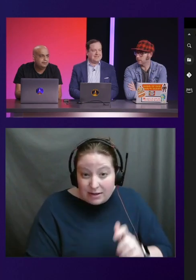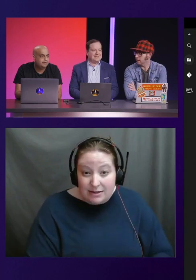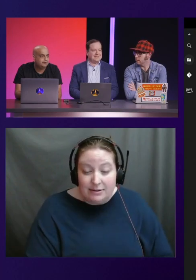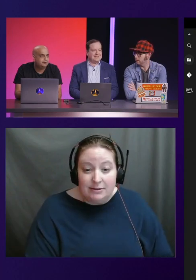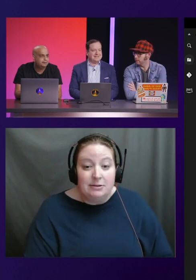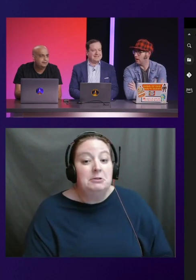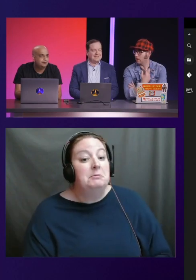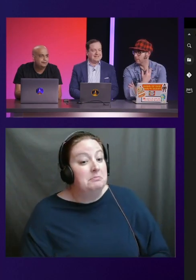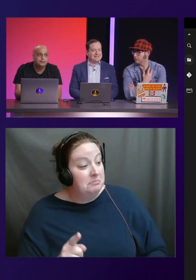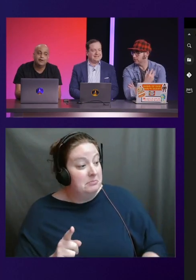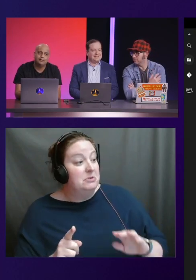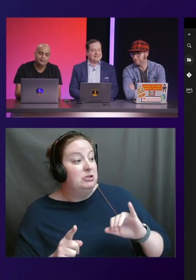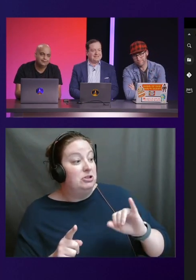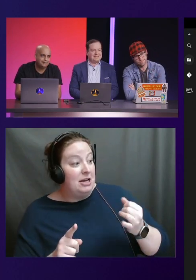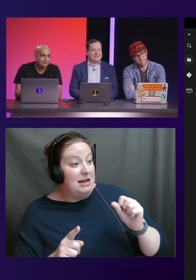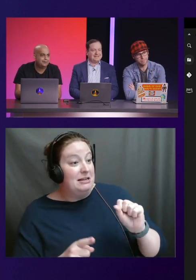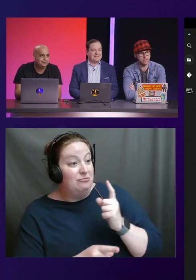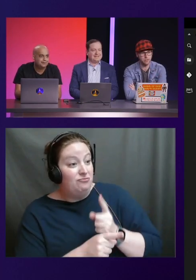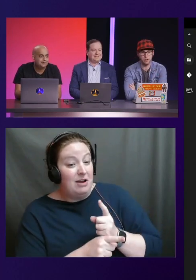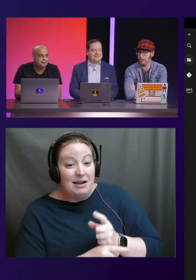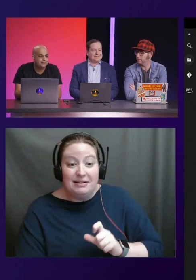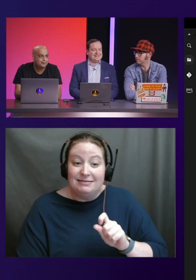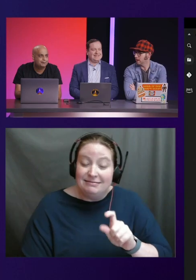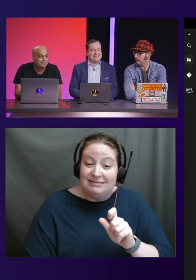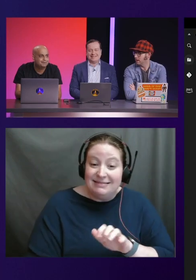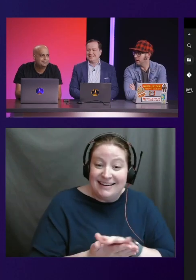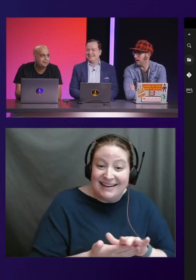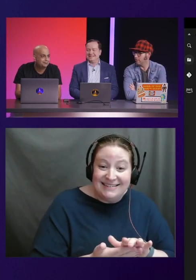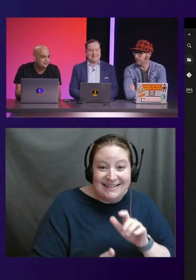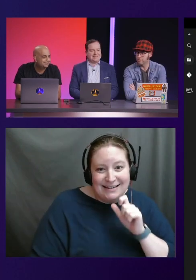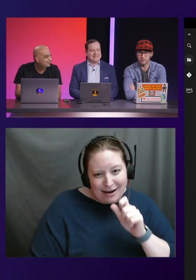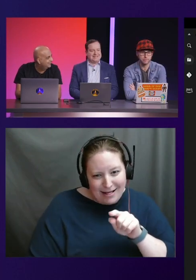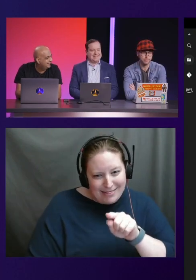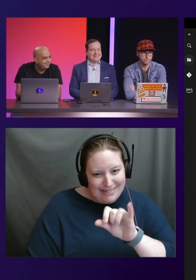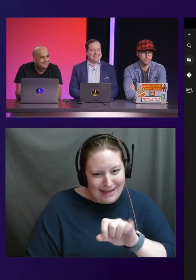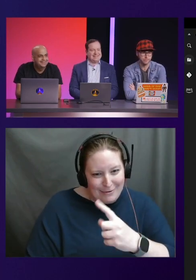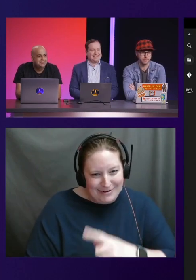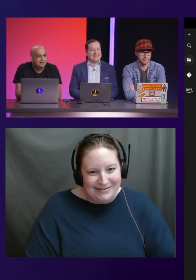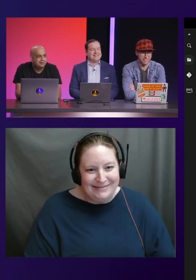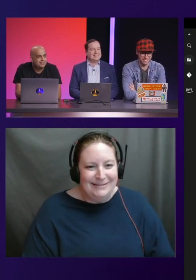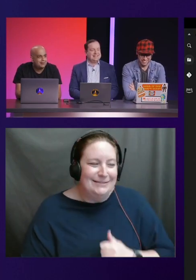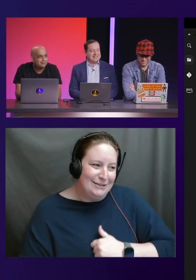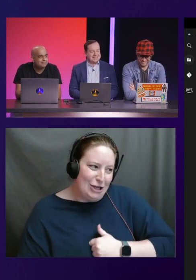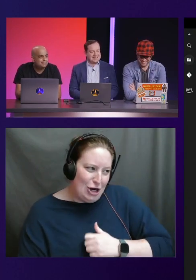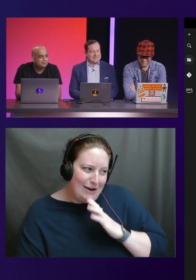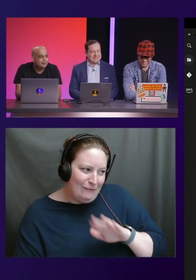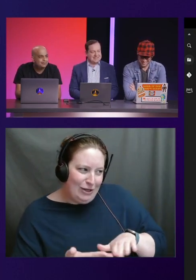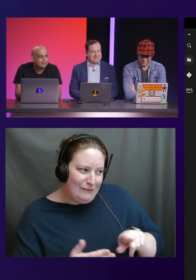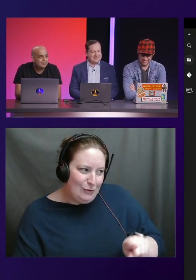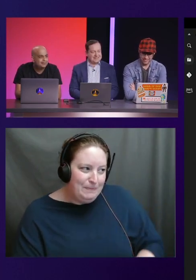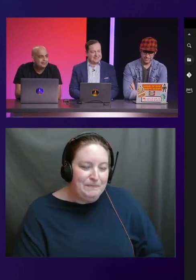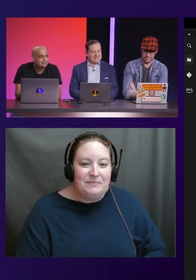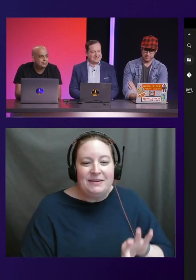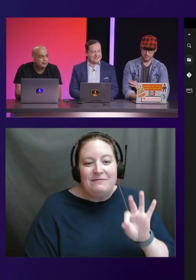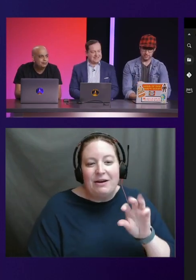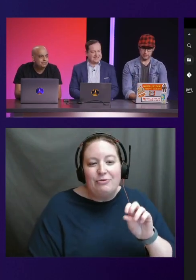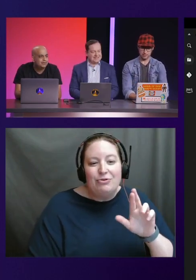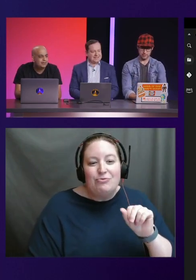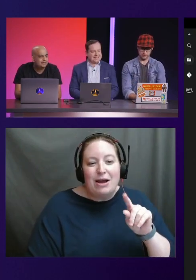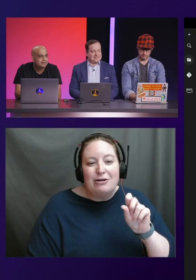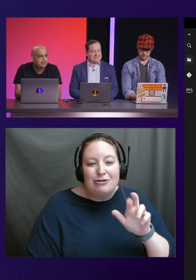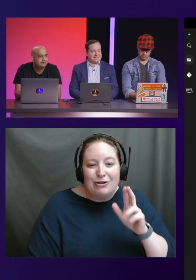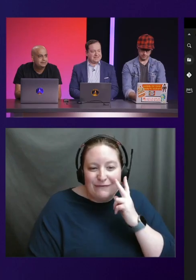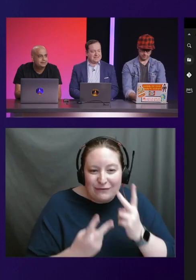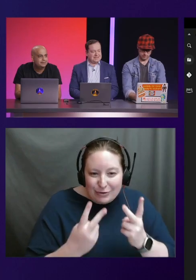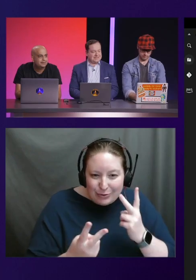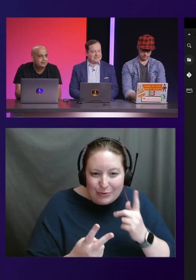nice. Yeah. Okay. Not So our version. Not .NET. sorry. We're going with this. So I forgive you. found the router view. Looks like that it is. I'm going to go into